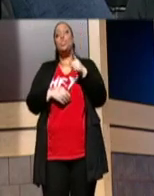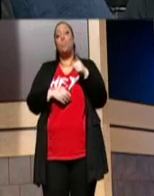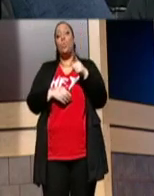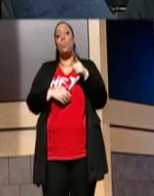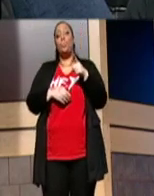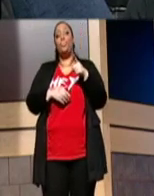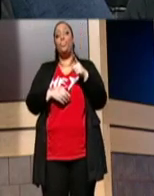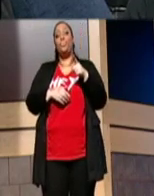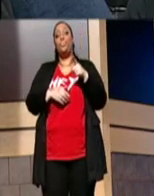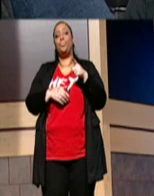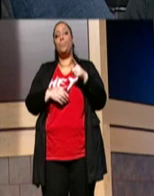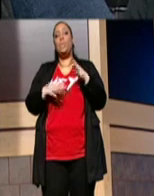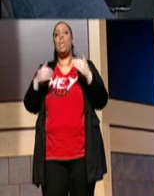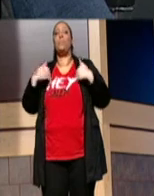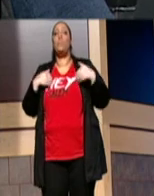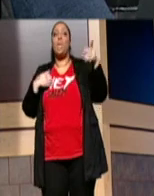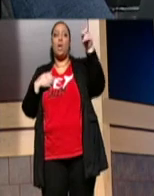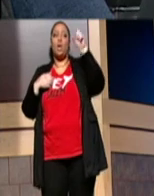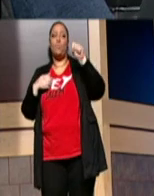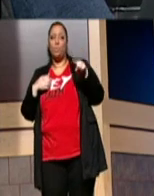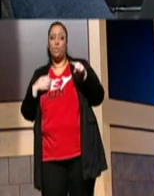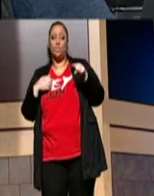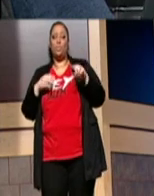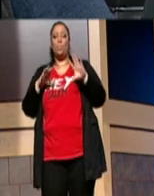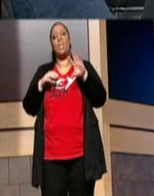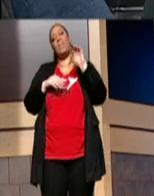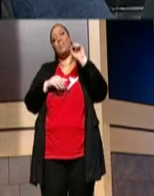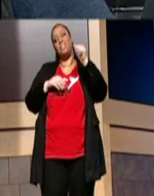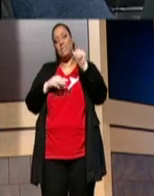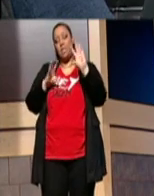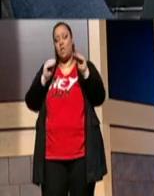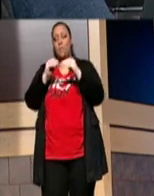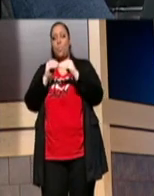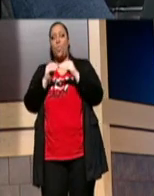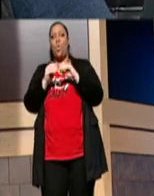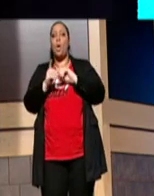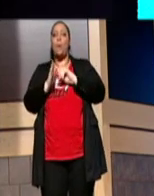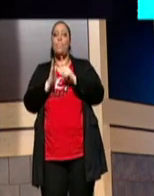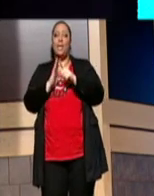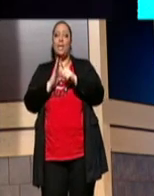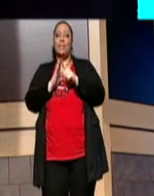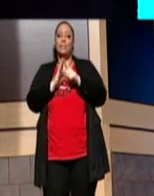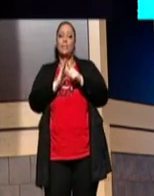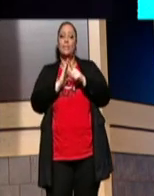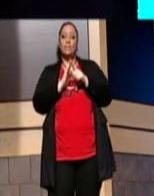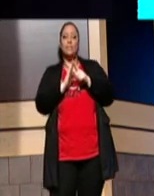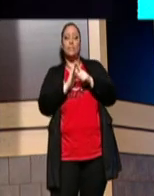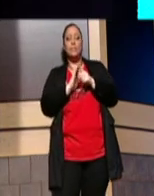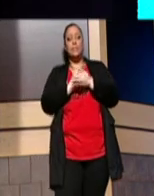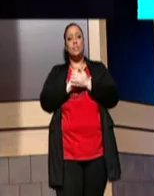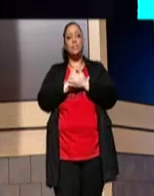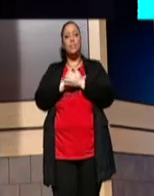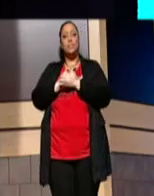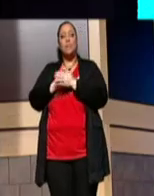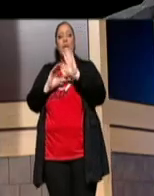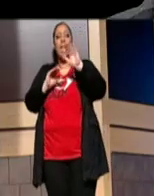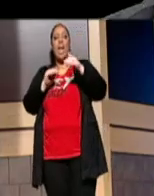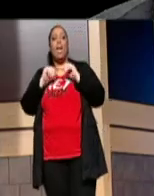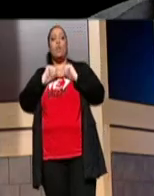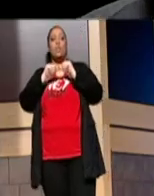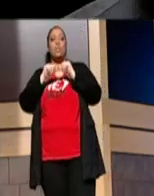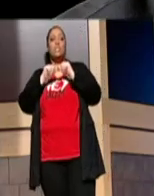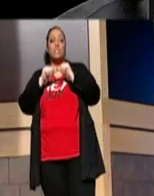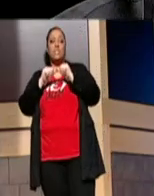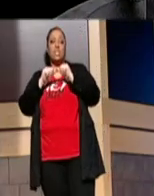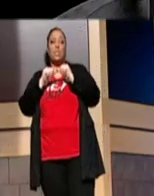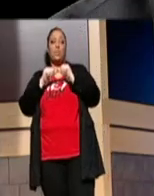with questions, we're on about 10 more minutes. You can give us your questions. Dr. Horace, how do you continue to balance your